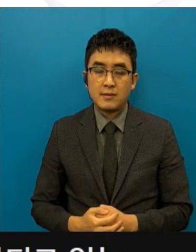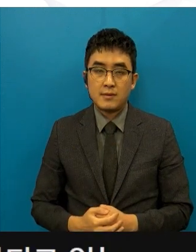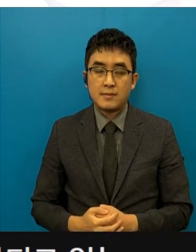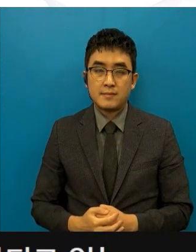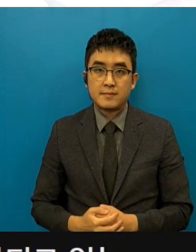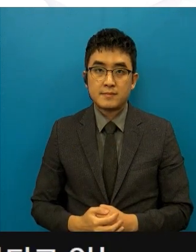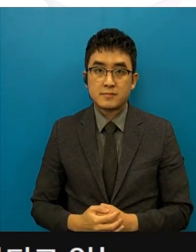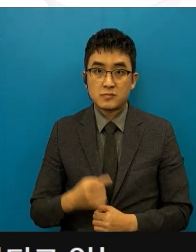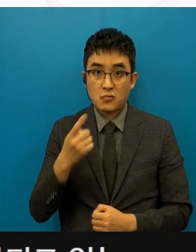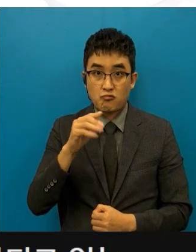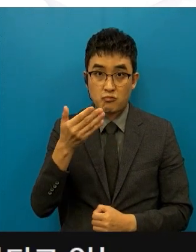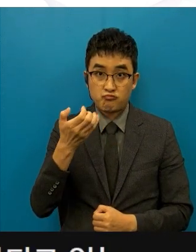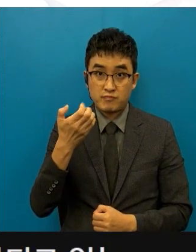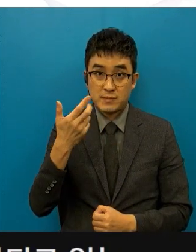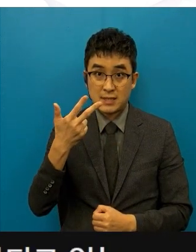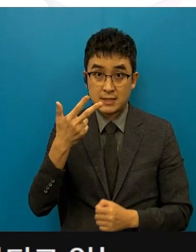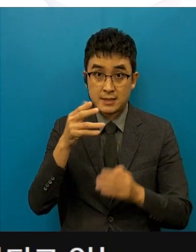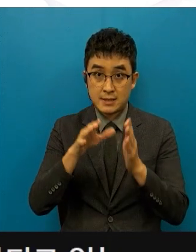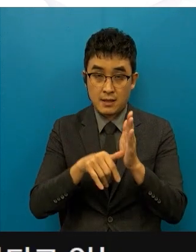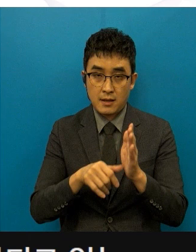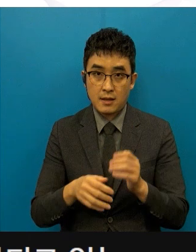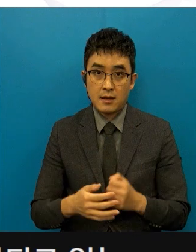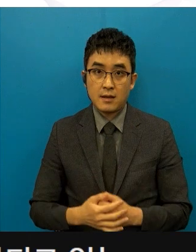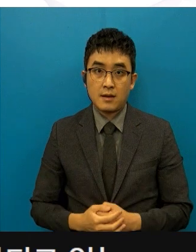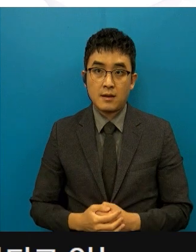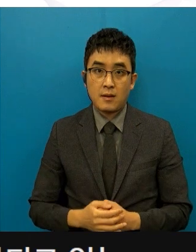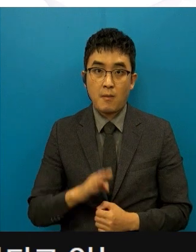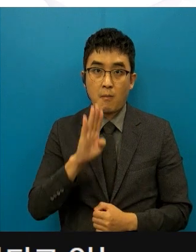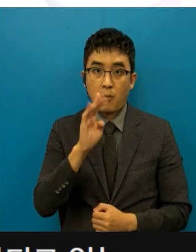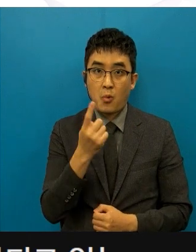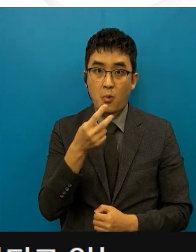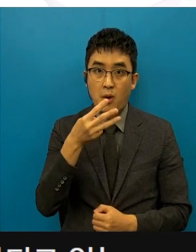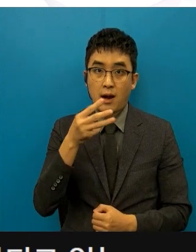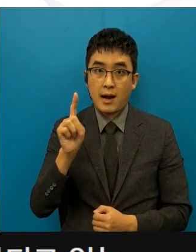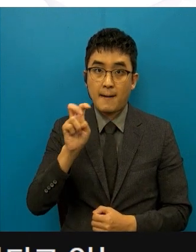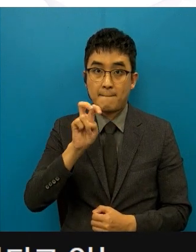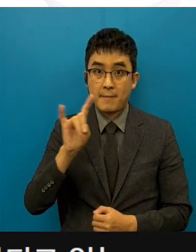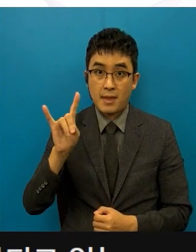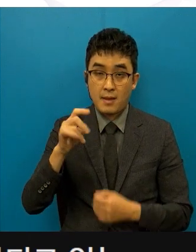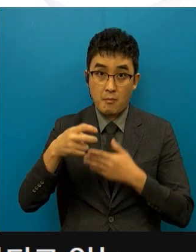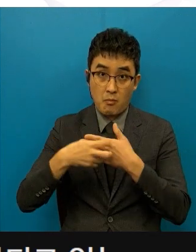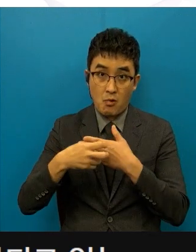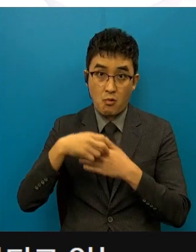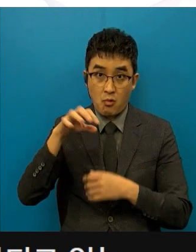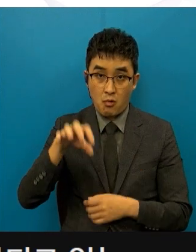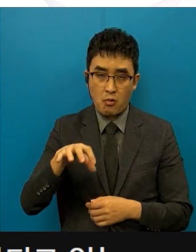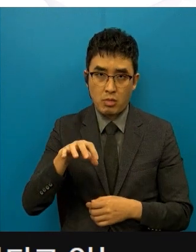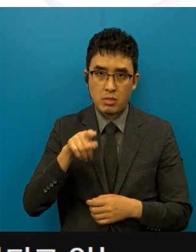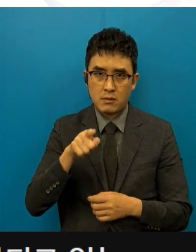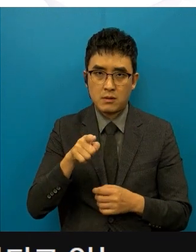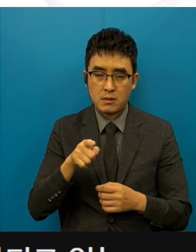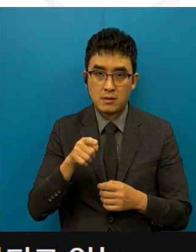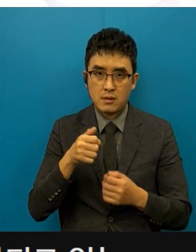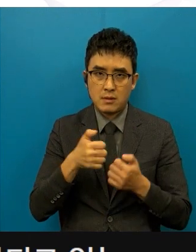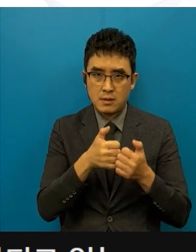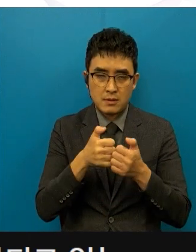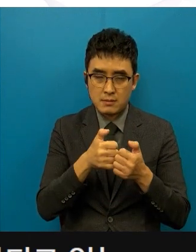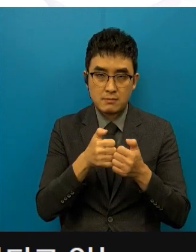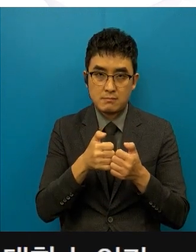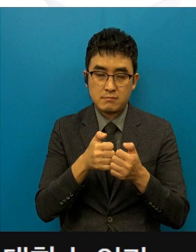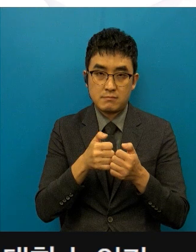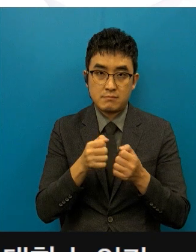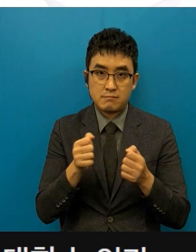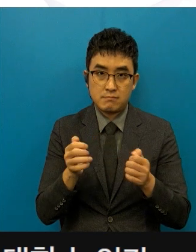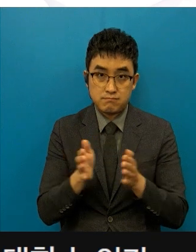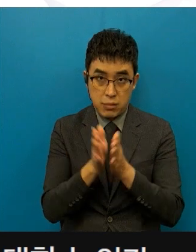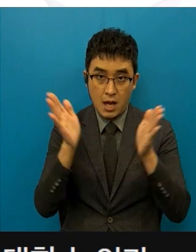In response to these issues, the idea of respecting the self-determination of patients at the end of life